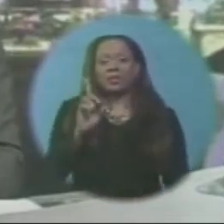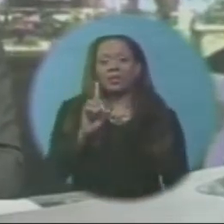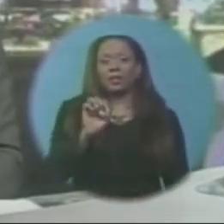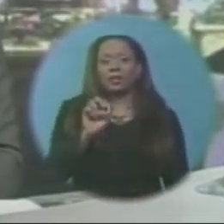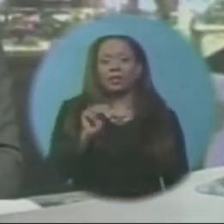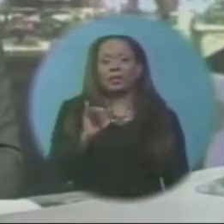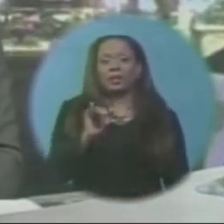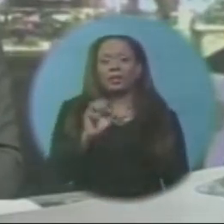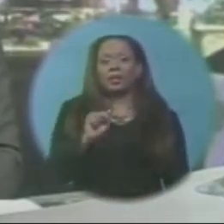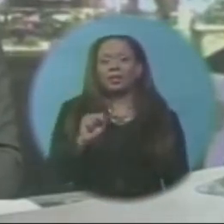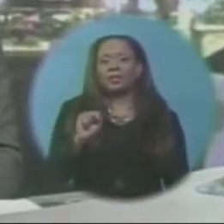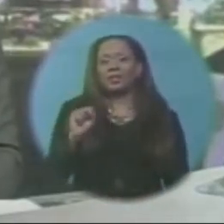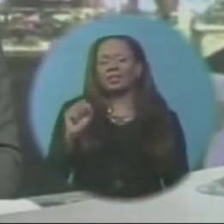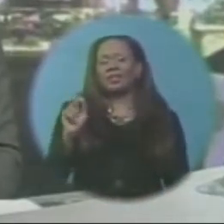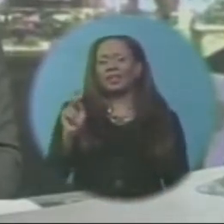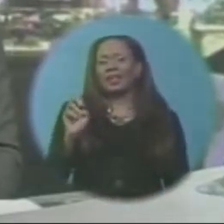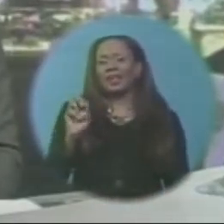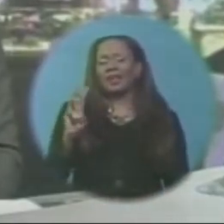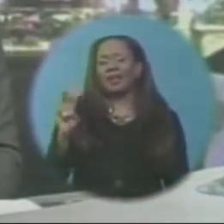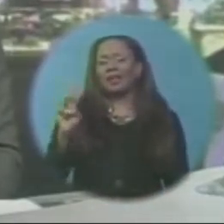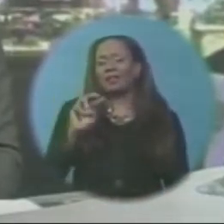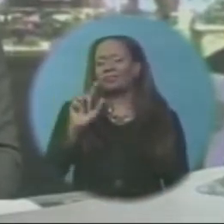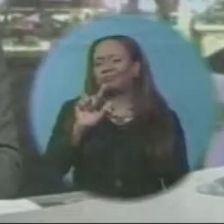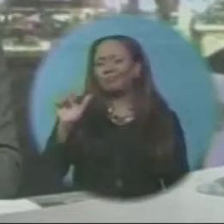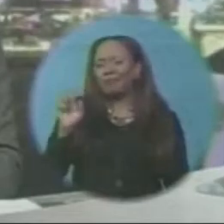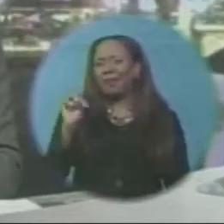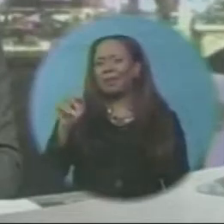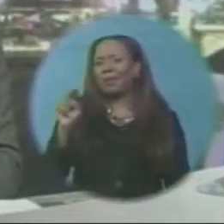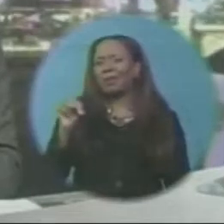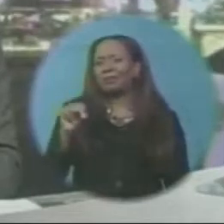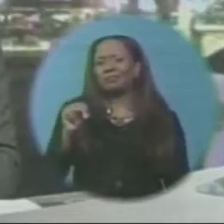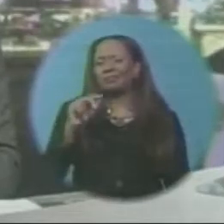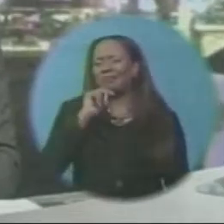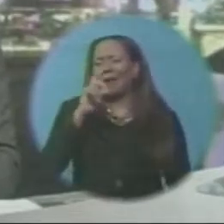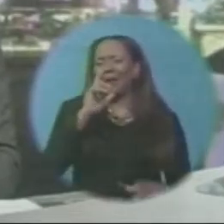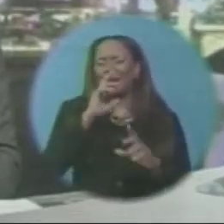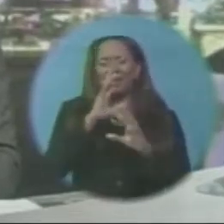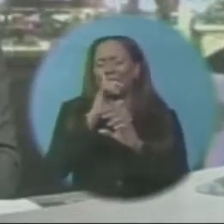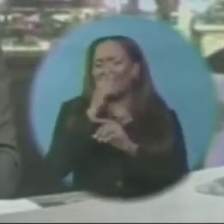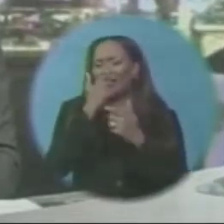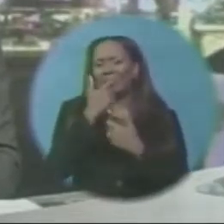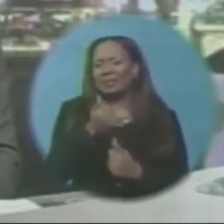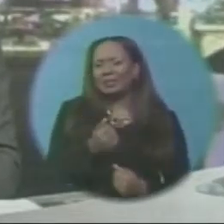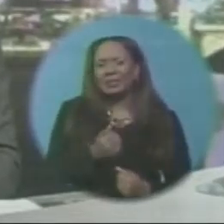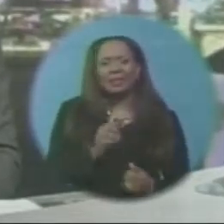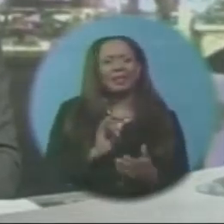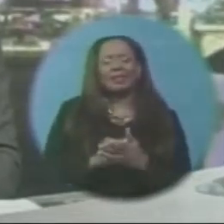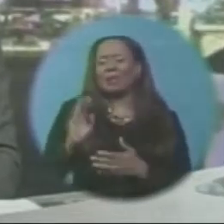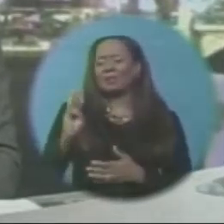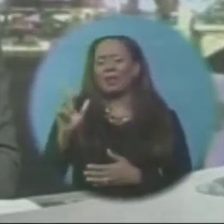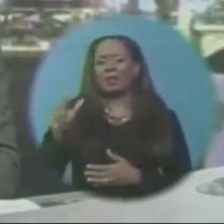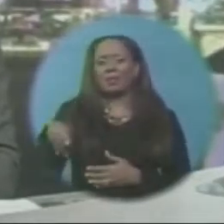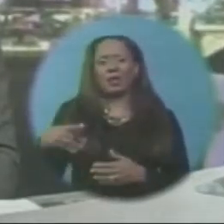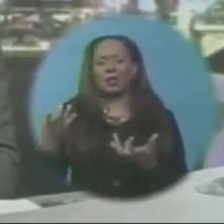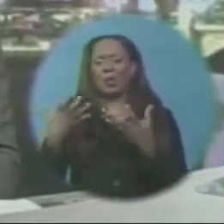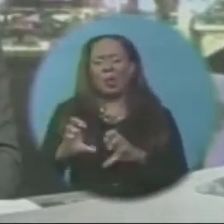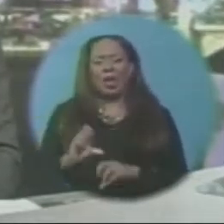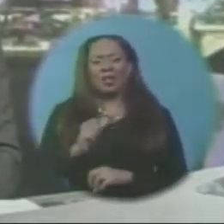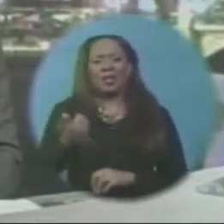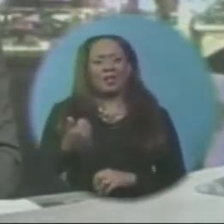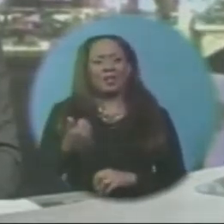has dismissed opposition criticism of government's intention to add another member to the board of the National Insurance